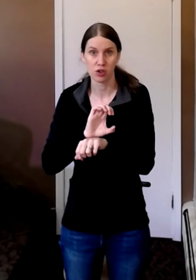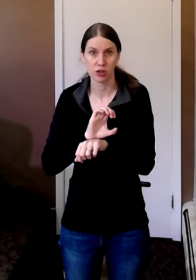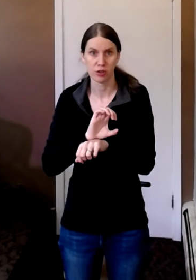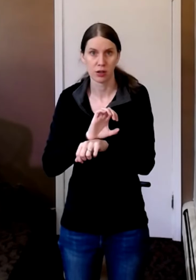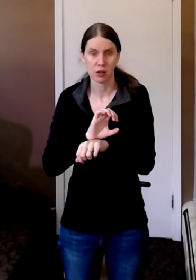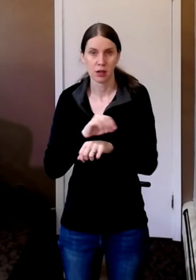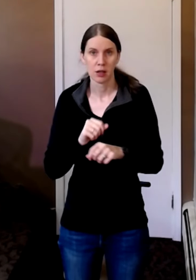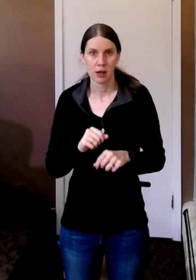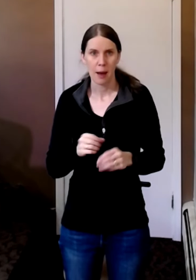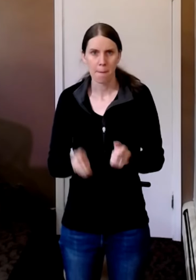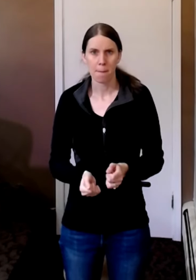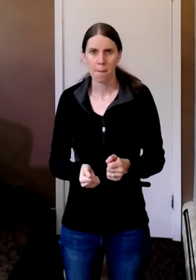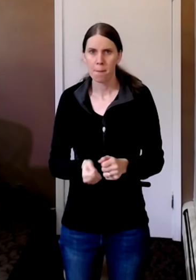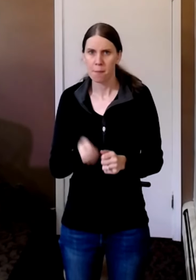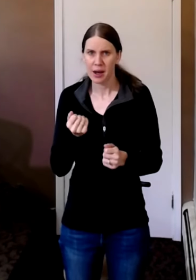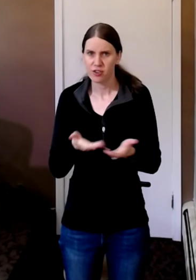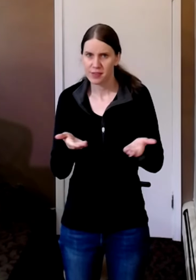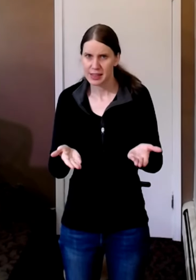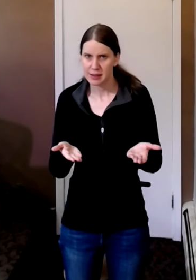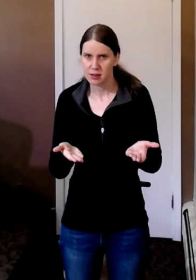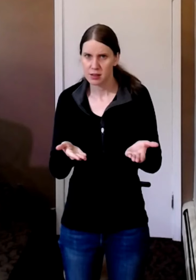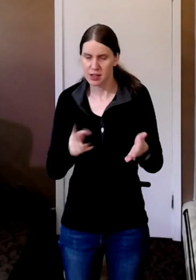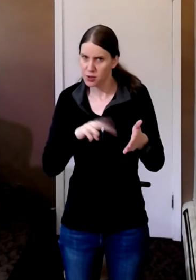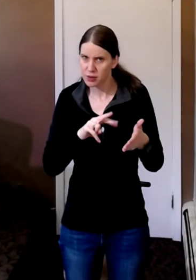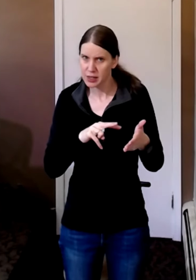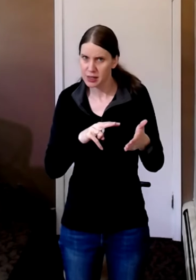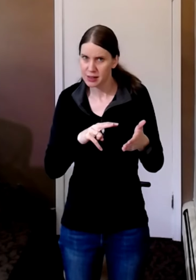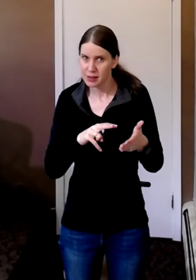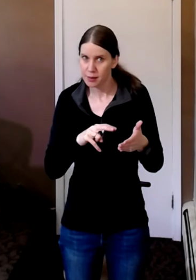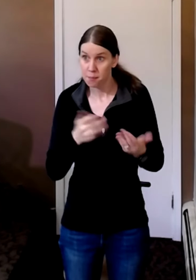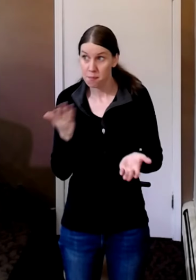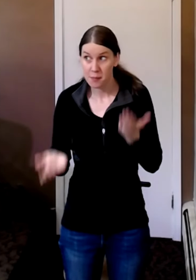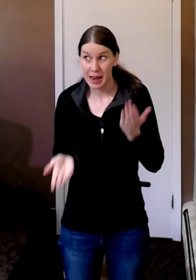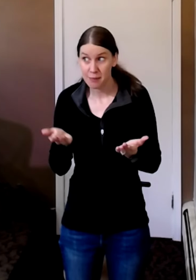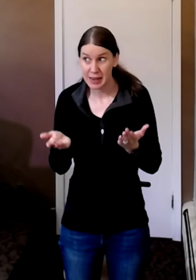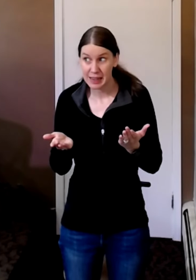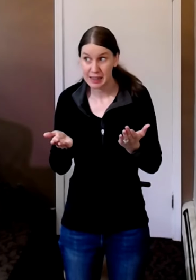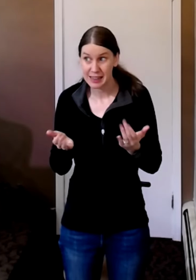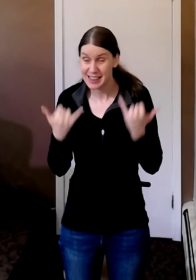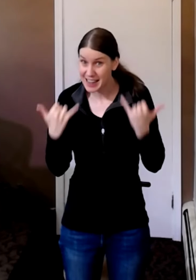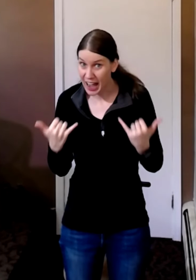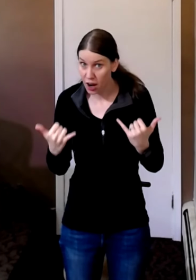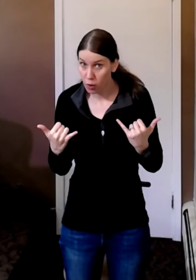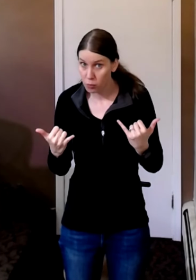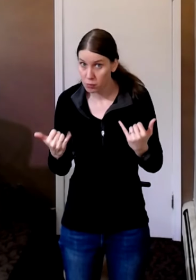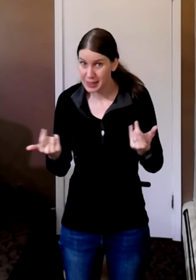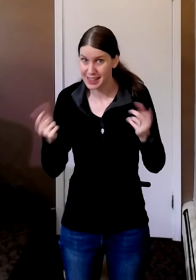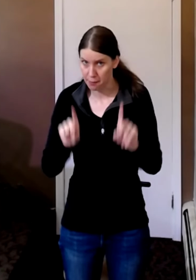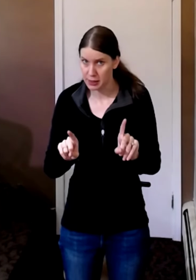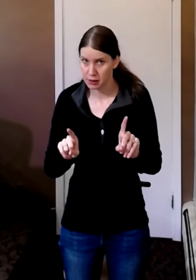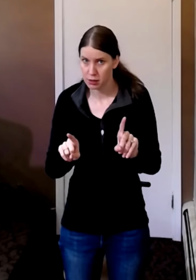period, much of this could and likely is in process even